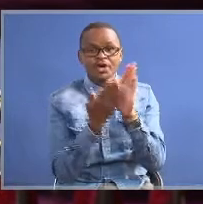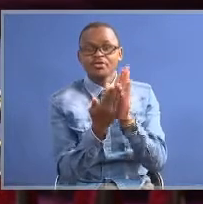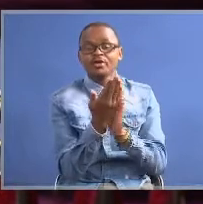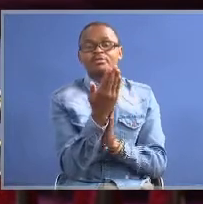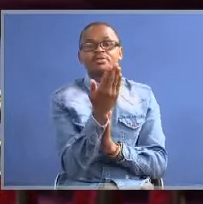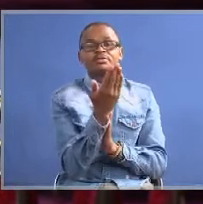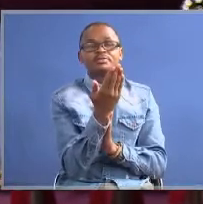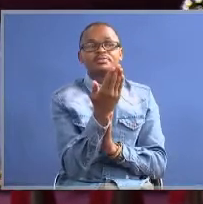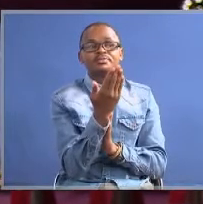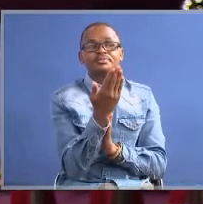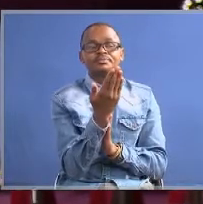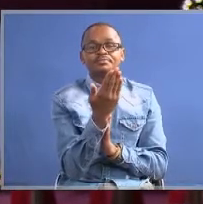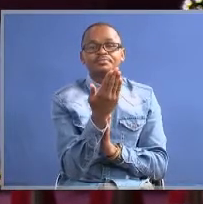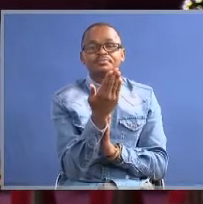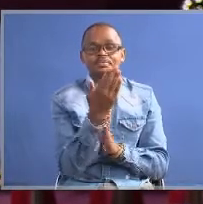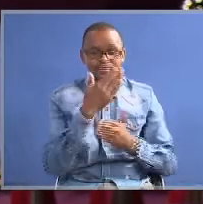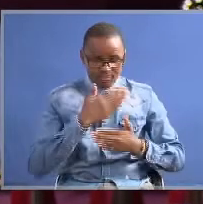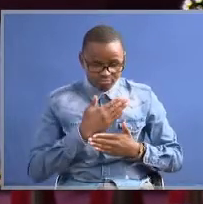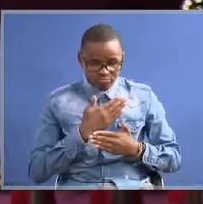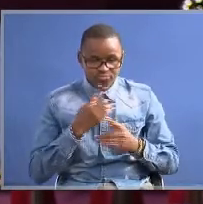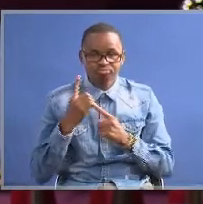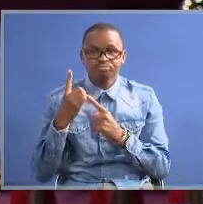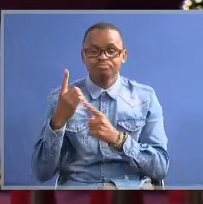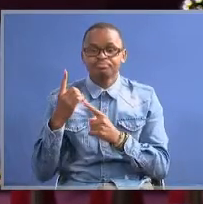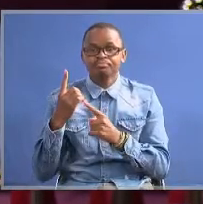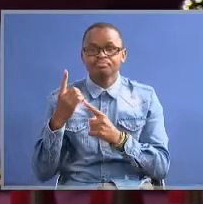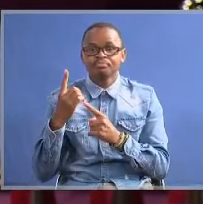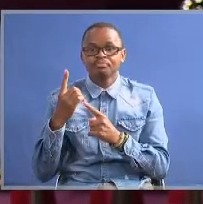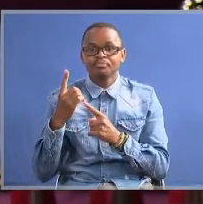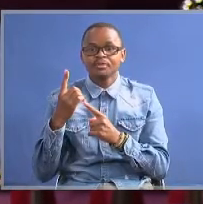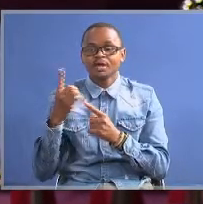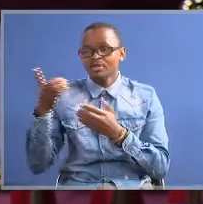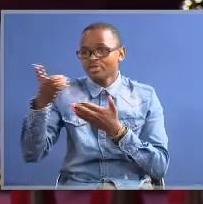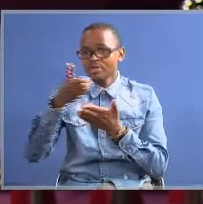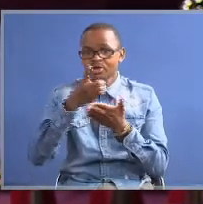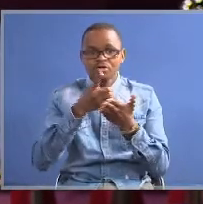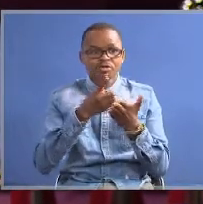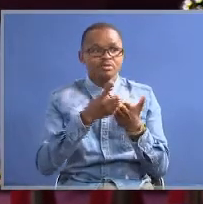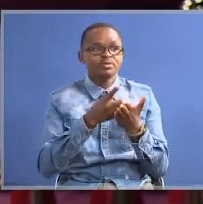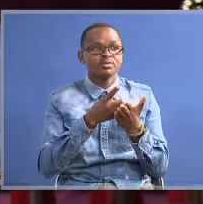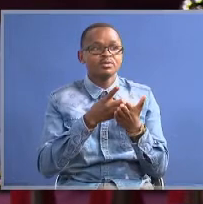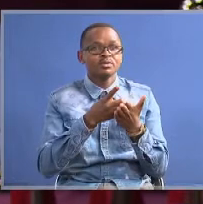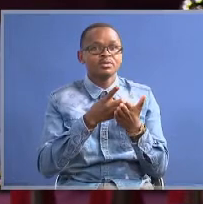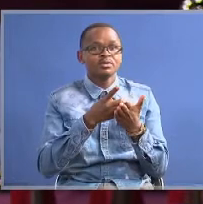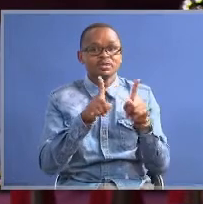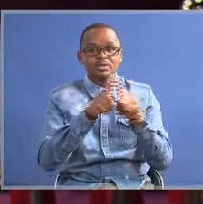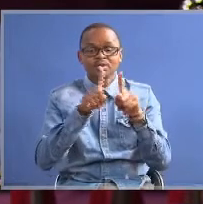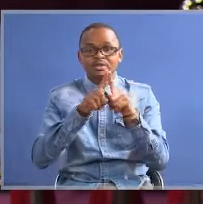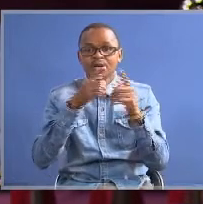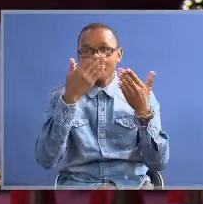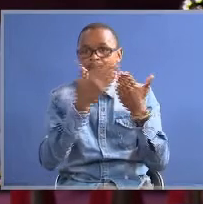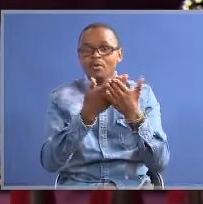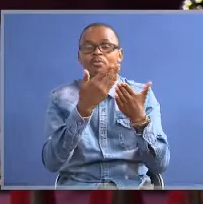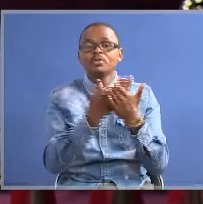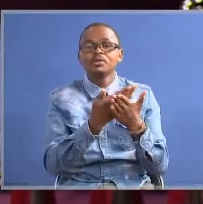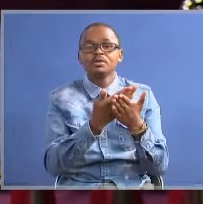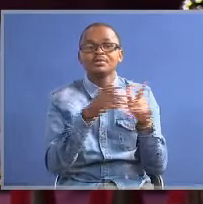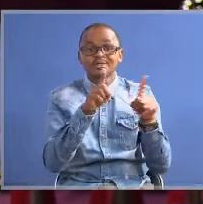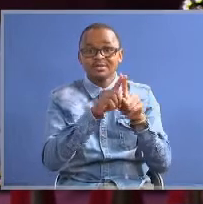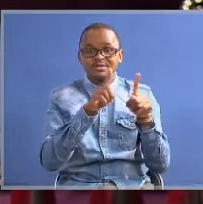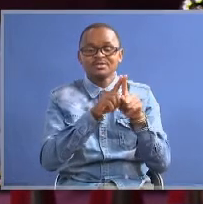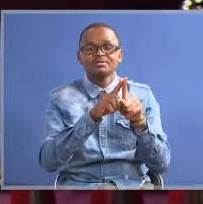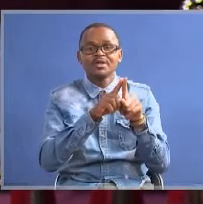development. Your Excellency, the document and the proposals and